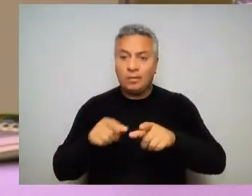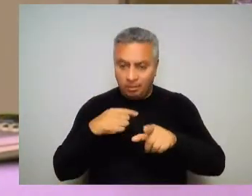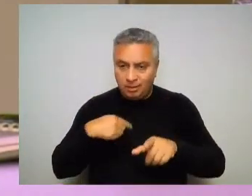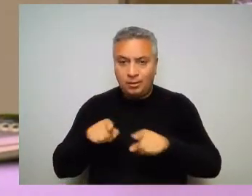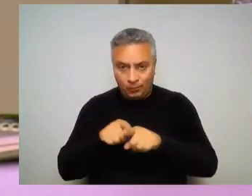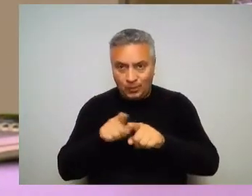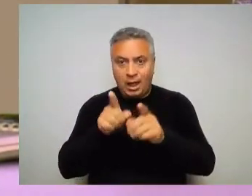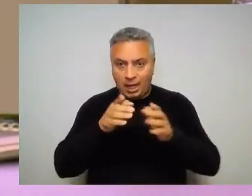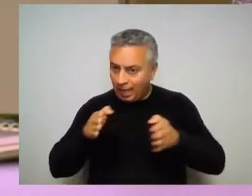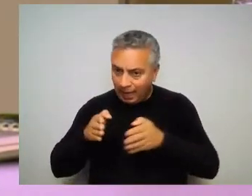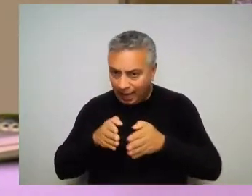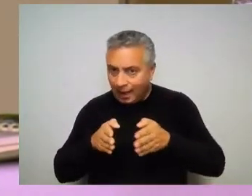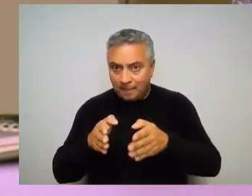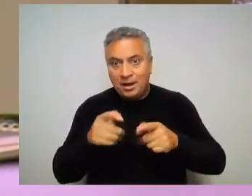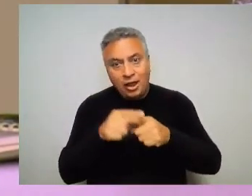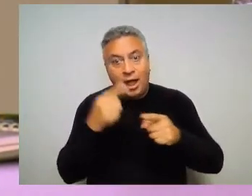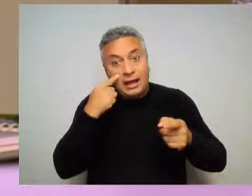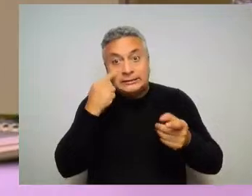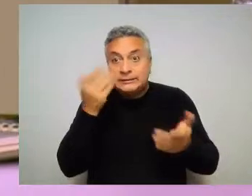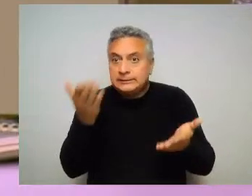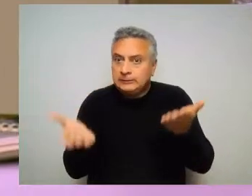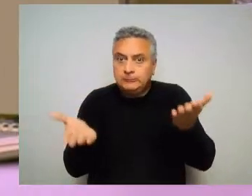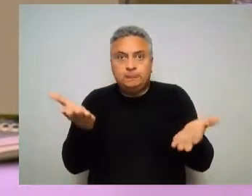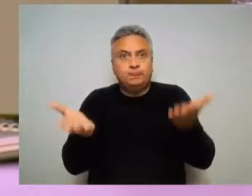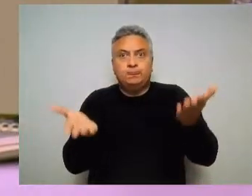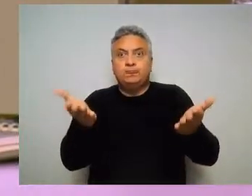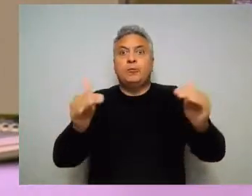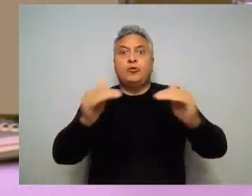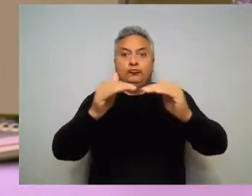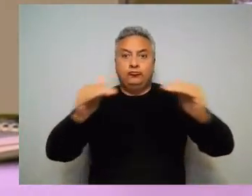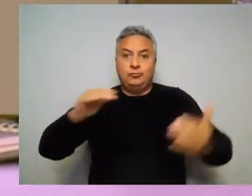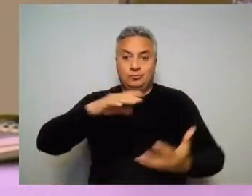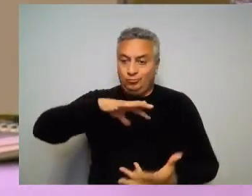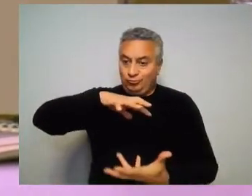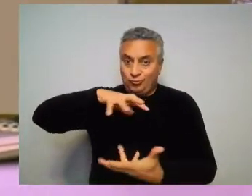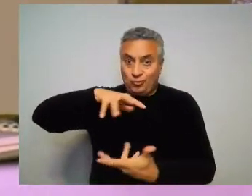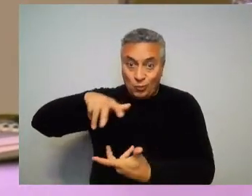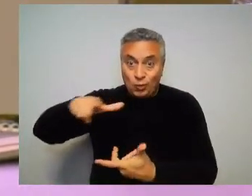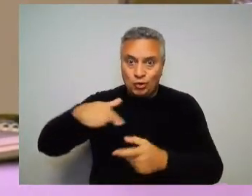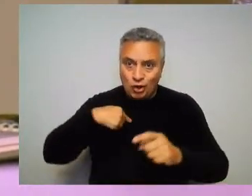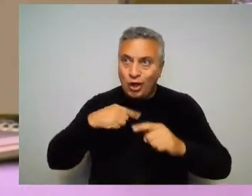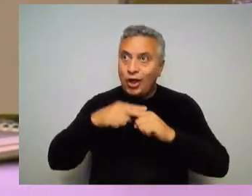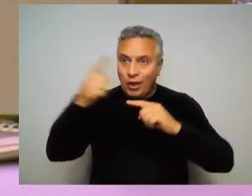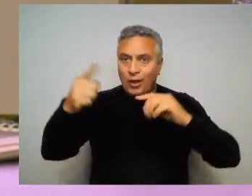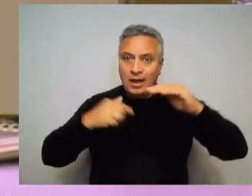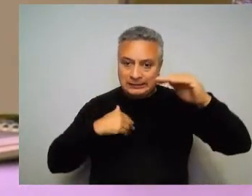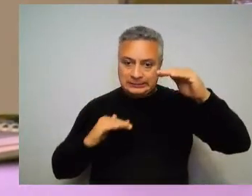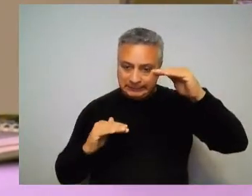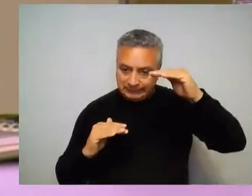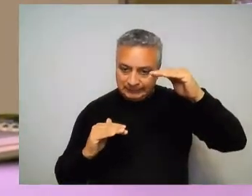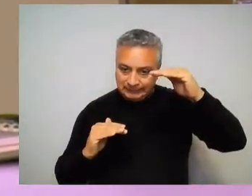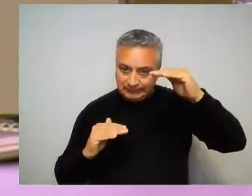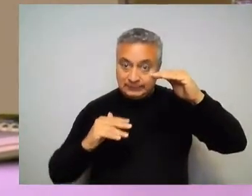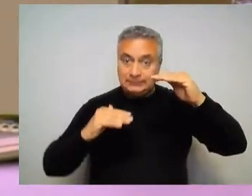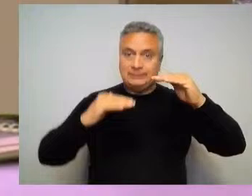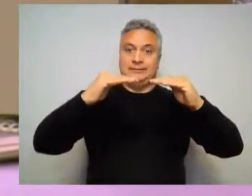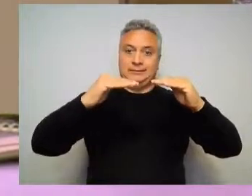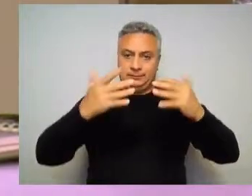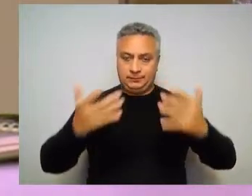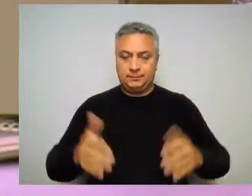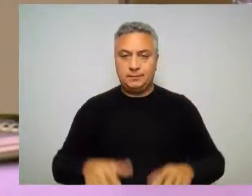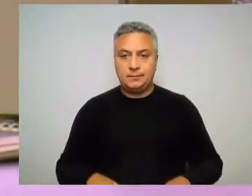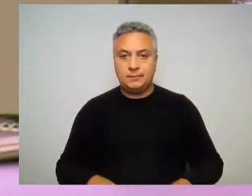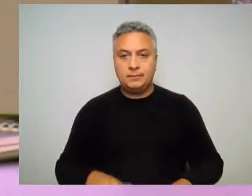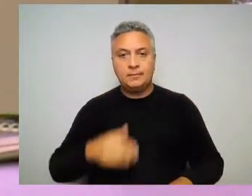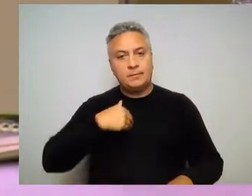room to grow, at least to reach the levels of our own proportion of population. But the